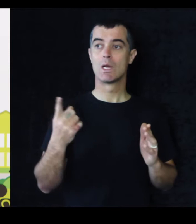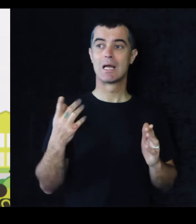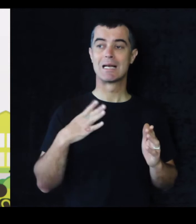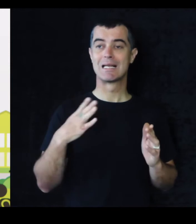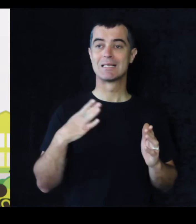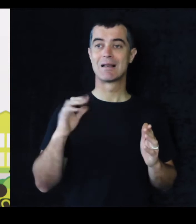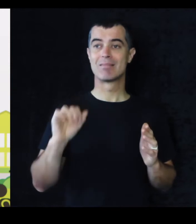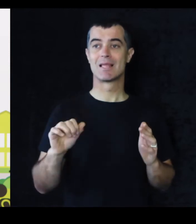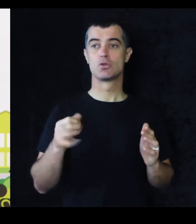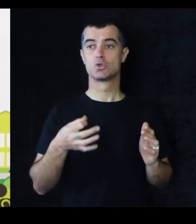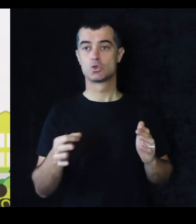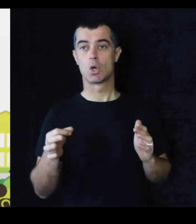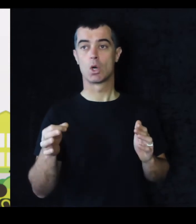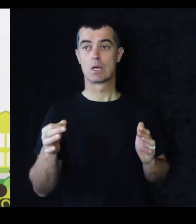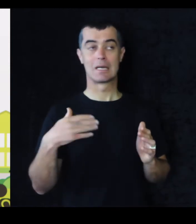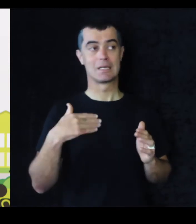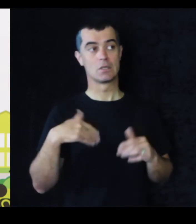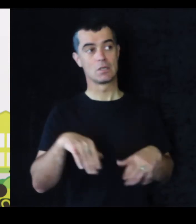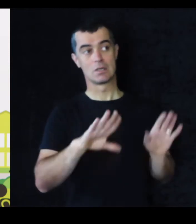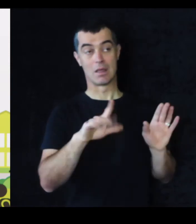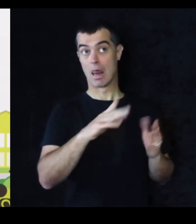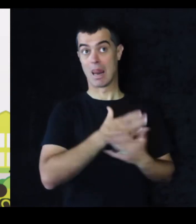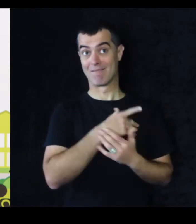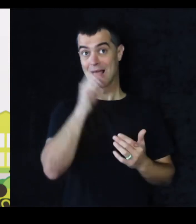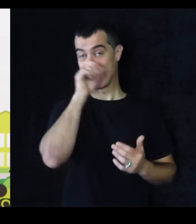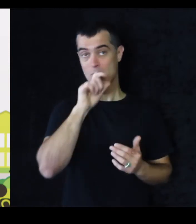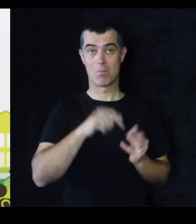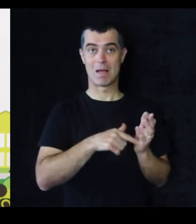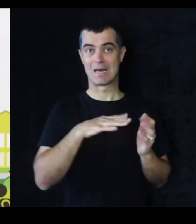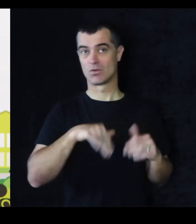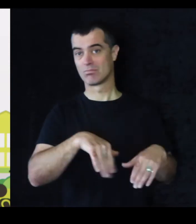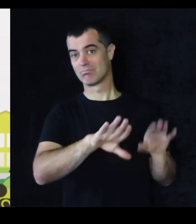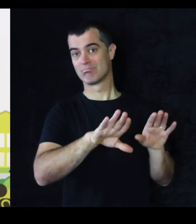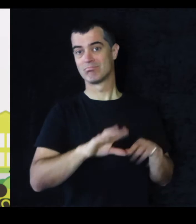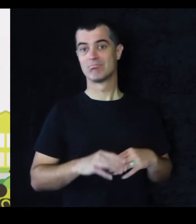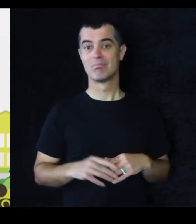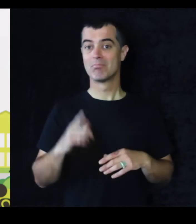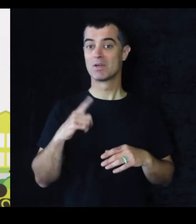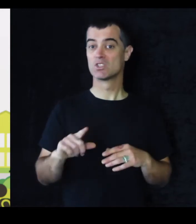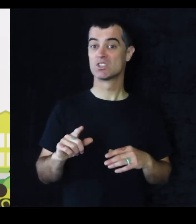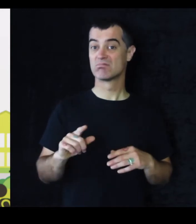give up very much loved animals